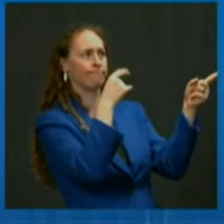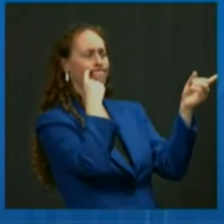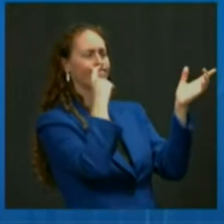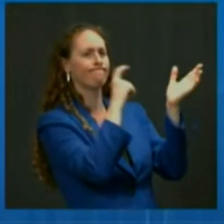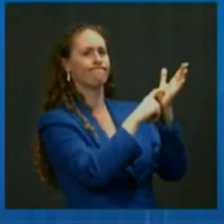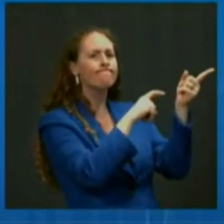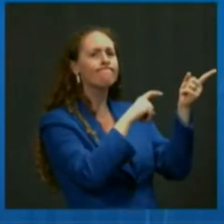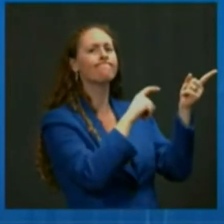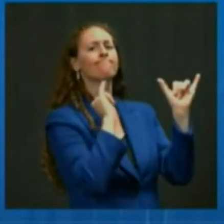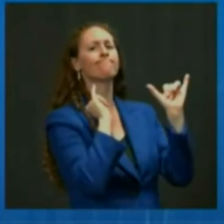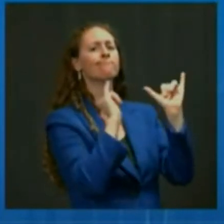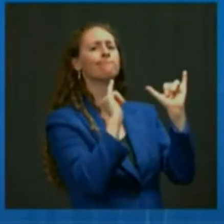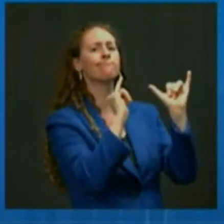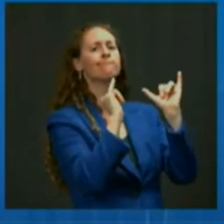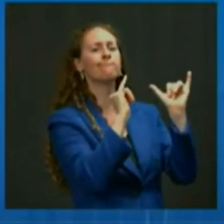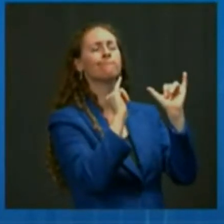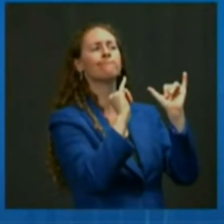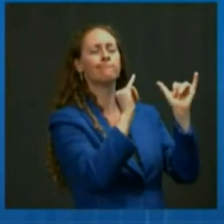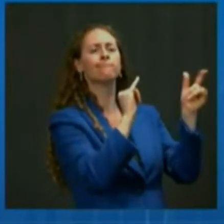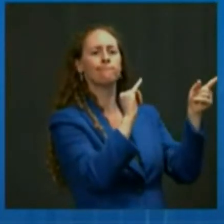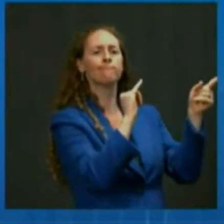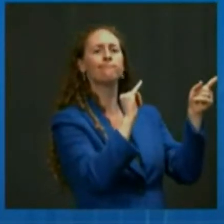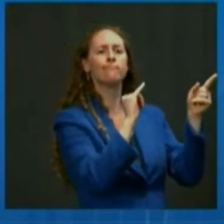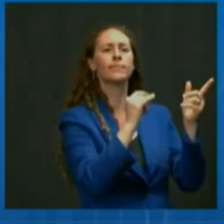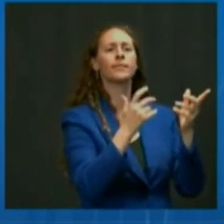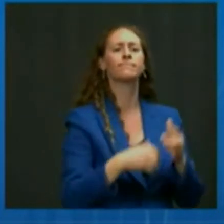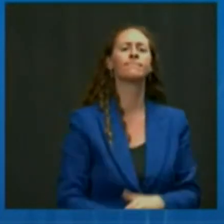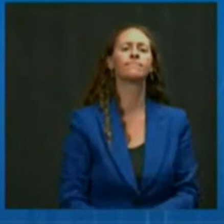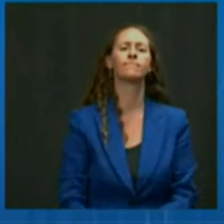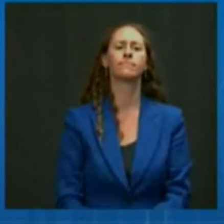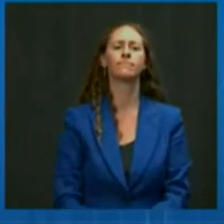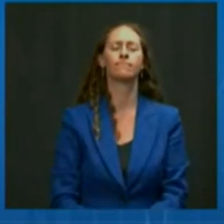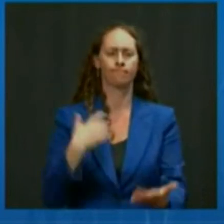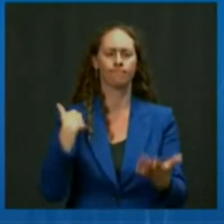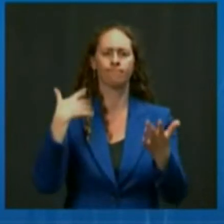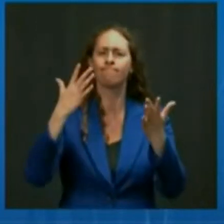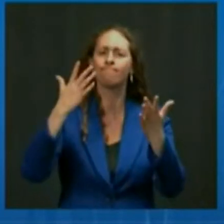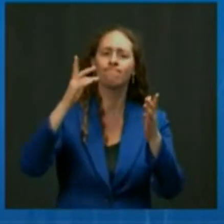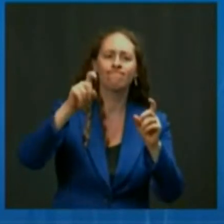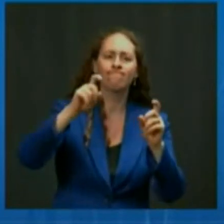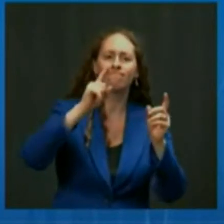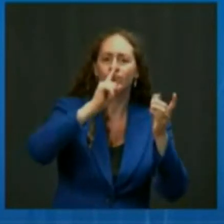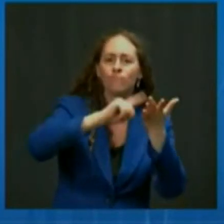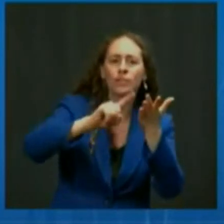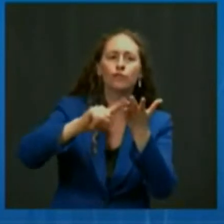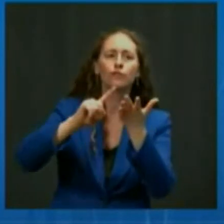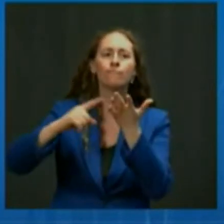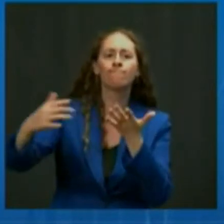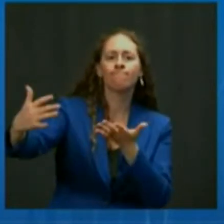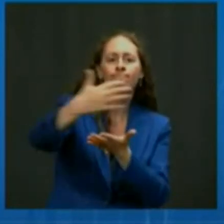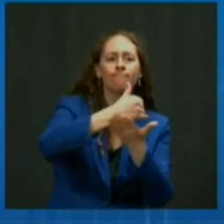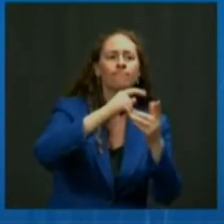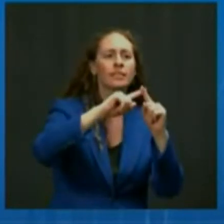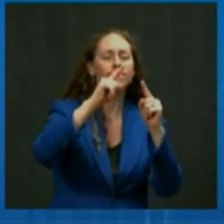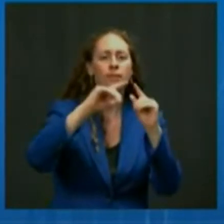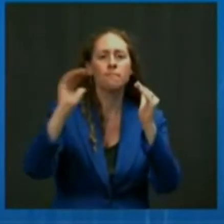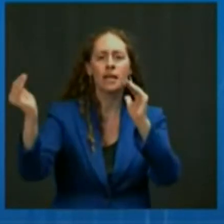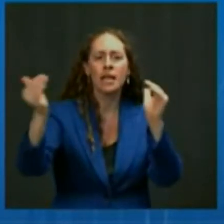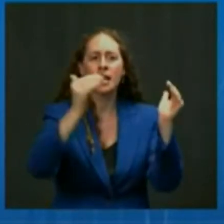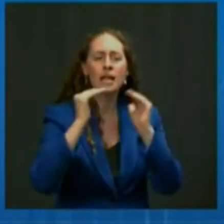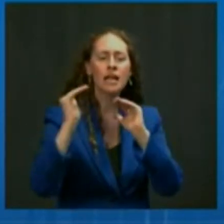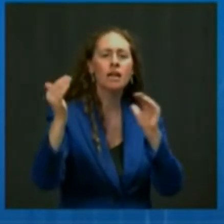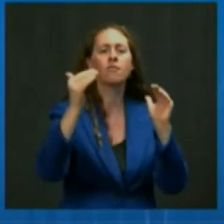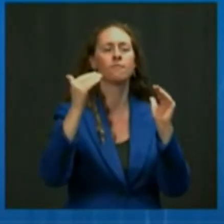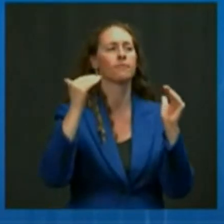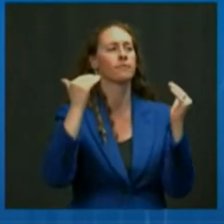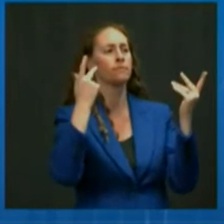of these studies, different cohorts, different settings across the country and our international colleagues, we've made the decision to plan for